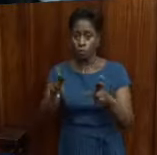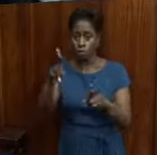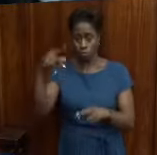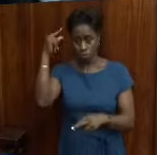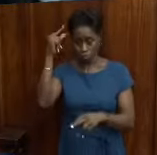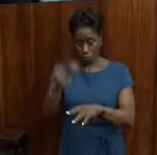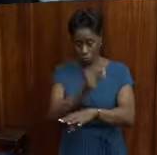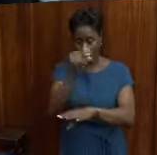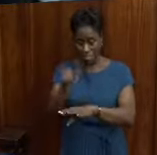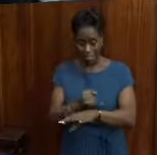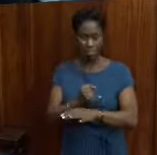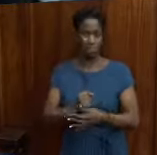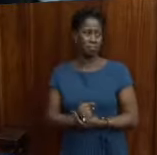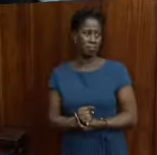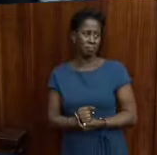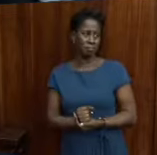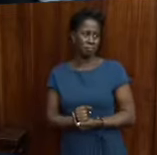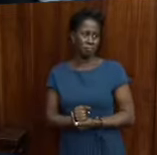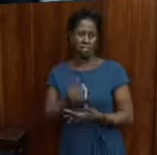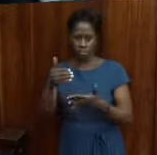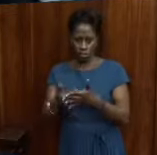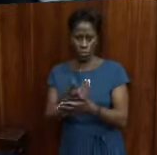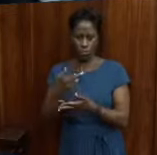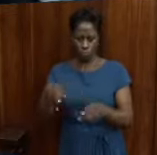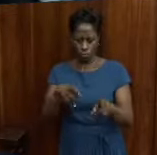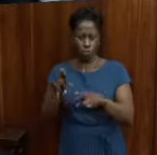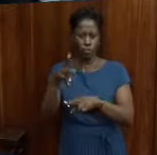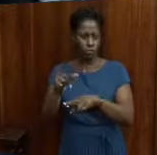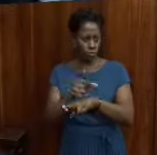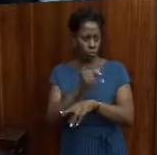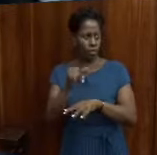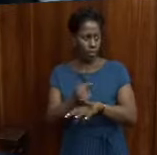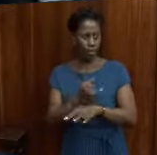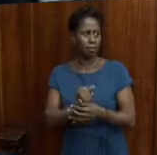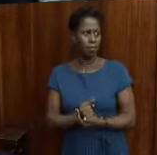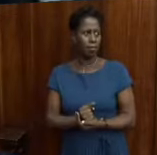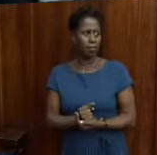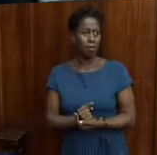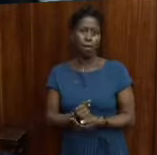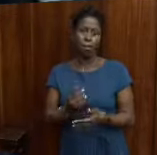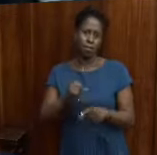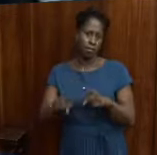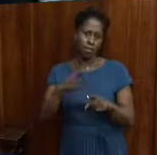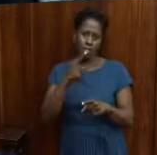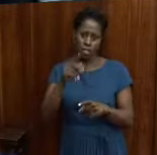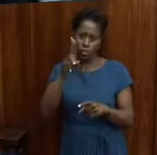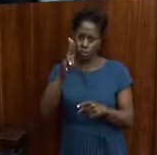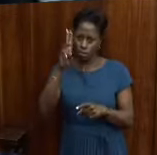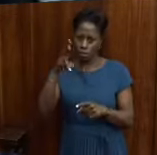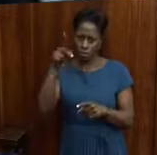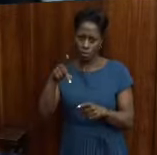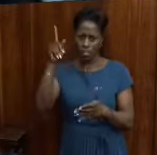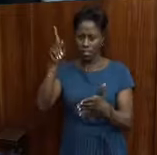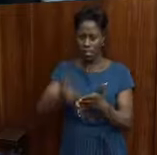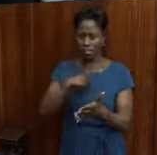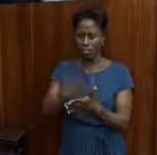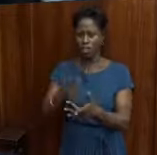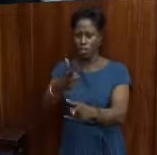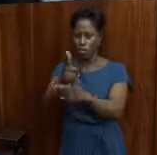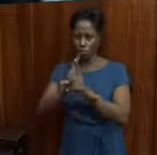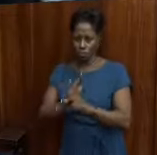Mr. Speaker, in 2017, the UWP administration cancelled the loan and instead embarked upon